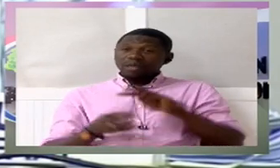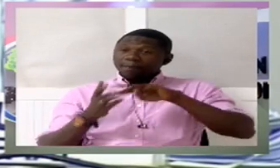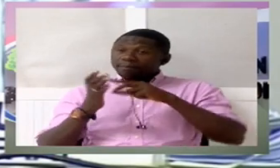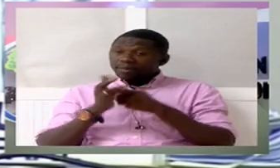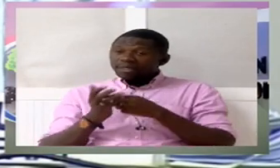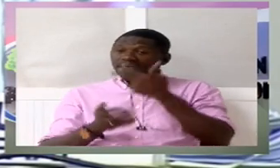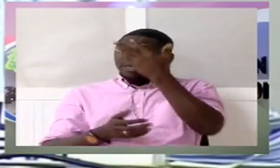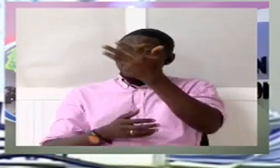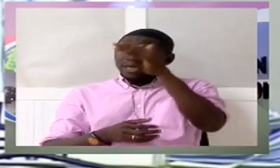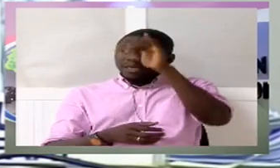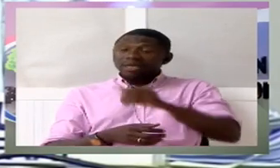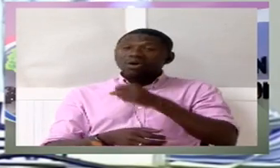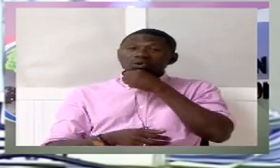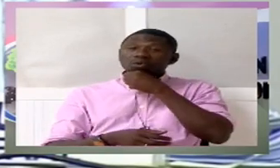hospital